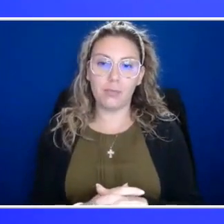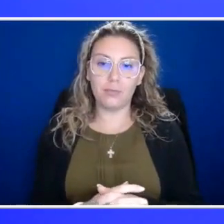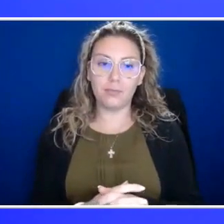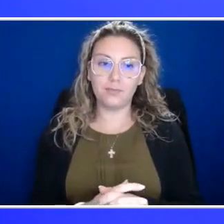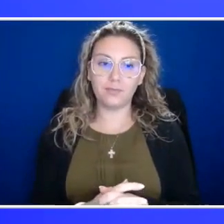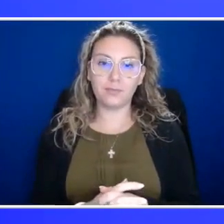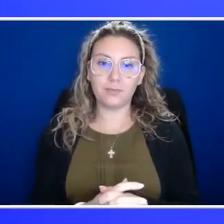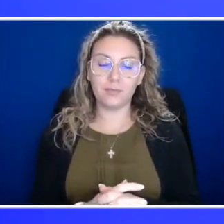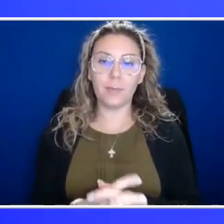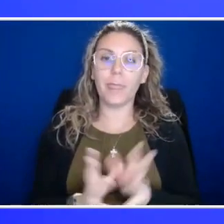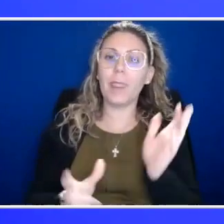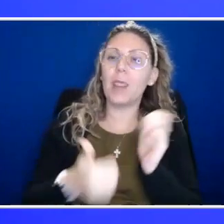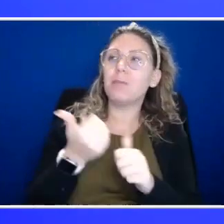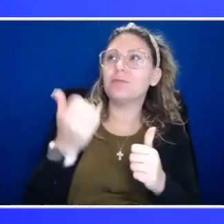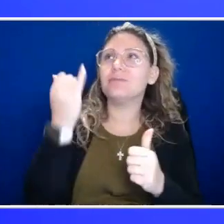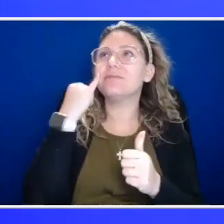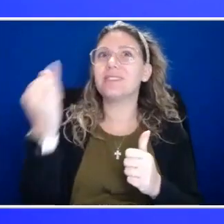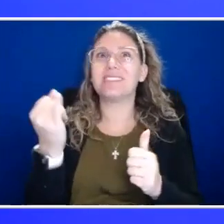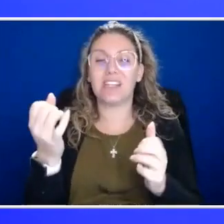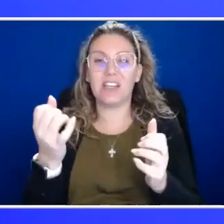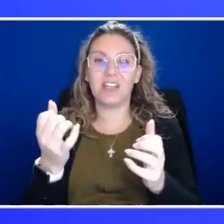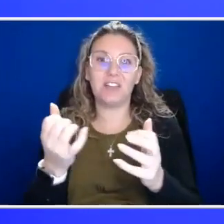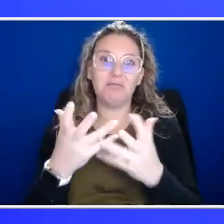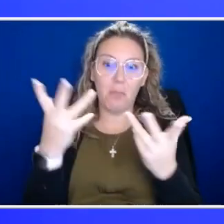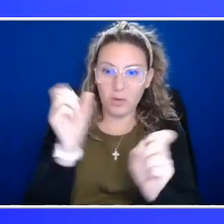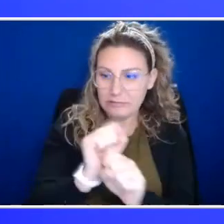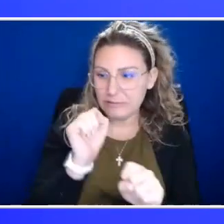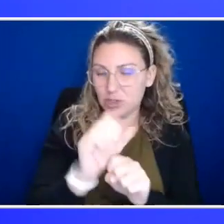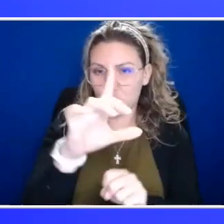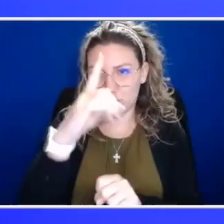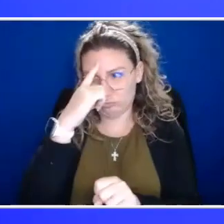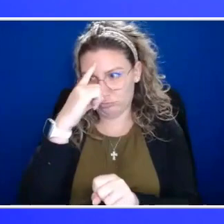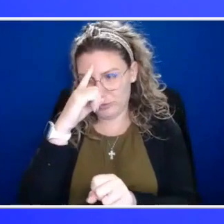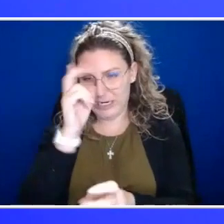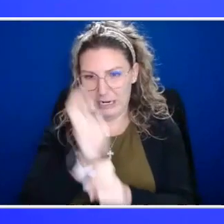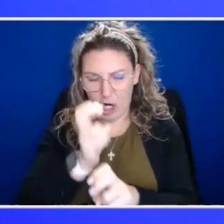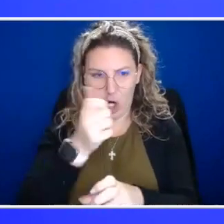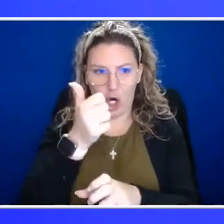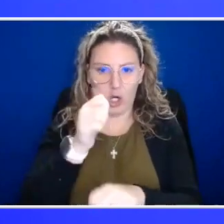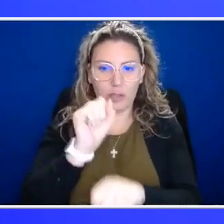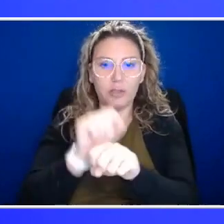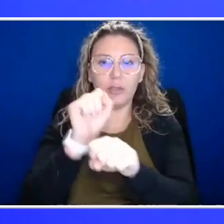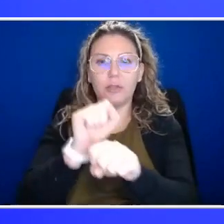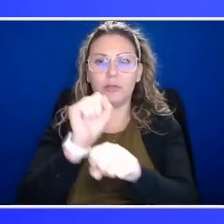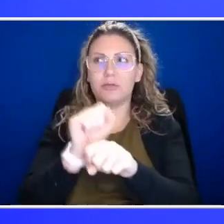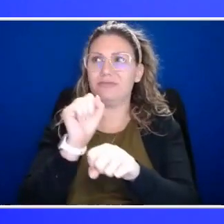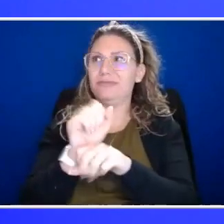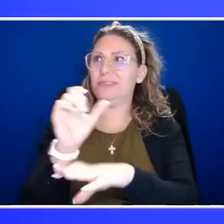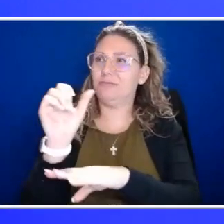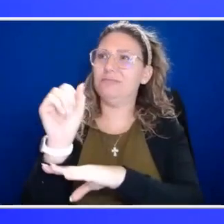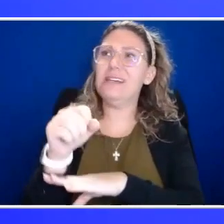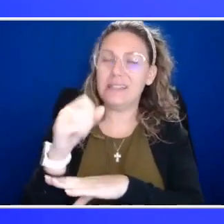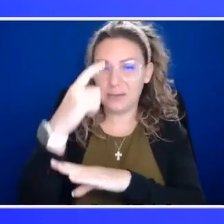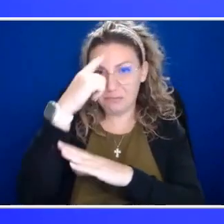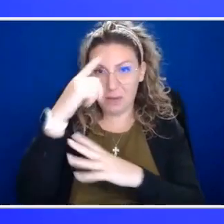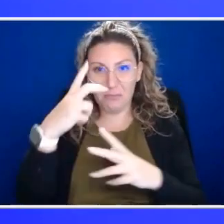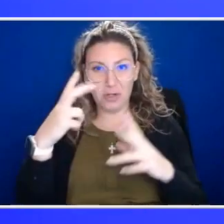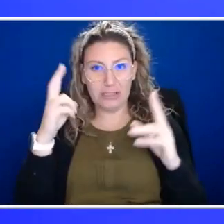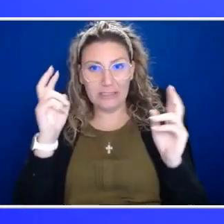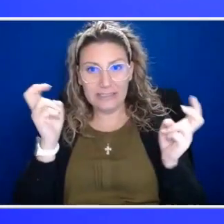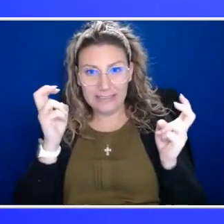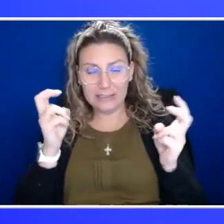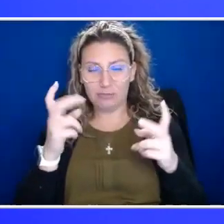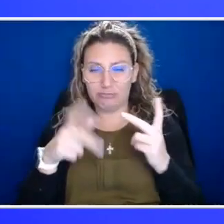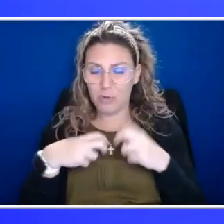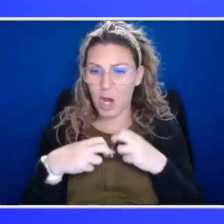idea of multitasking. So as your brain is working harder to overcome any memory problems, you can have trouble sort of, we talk